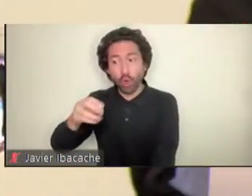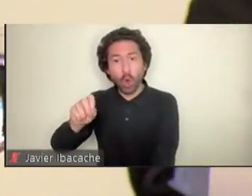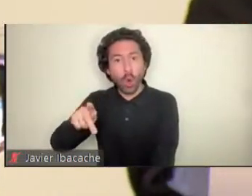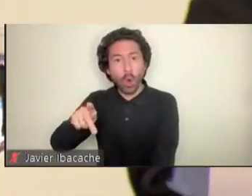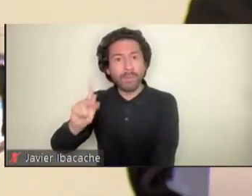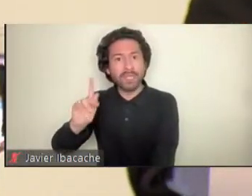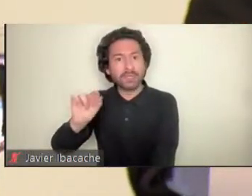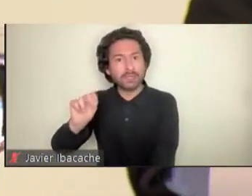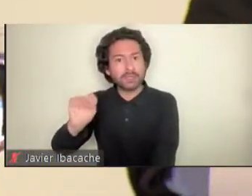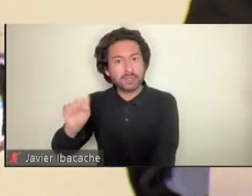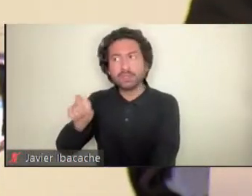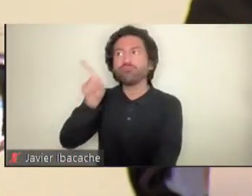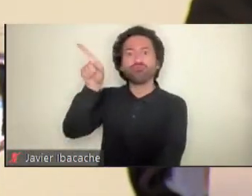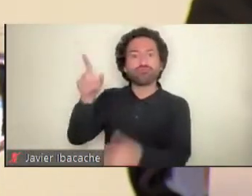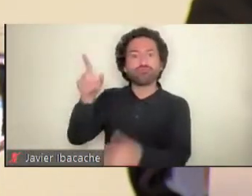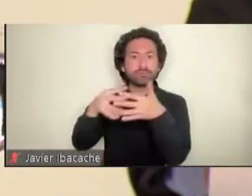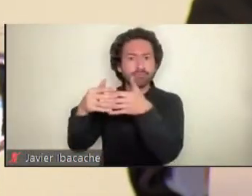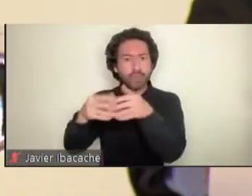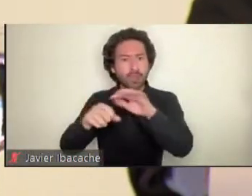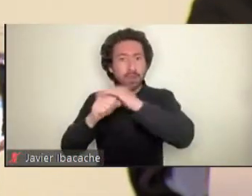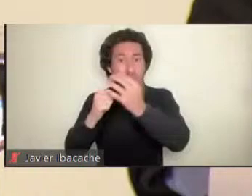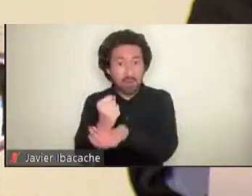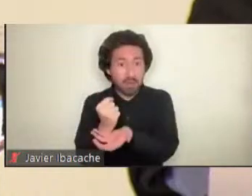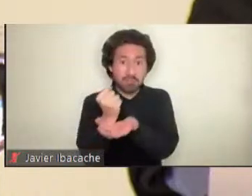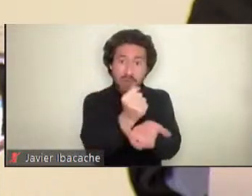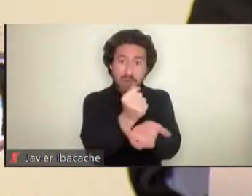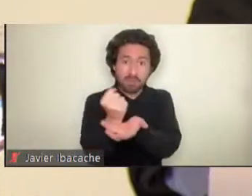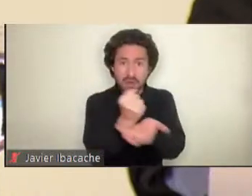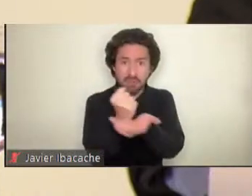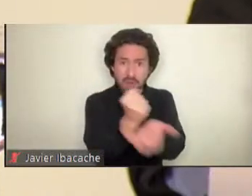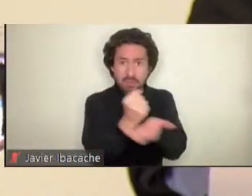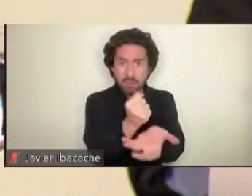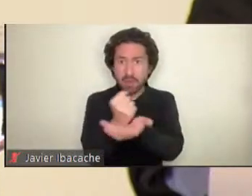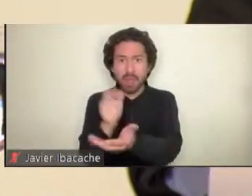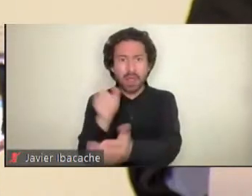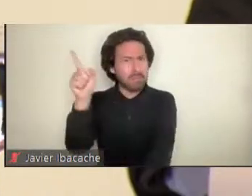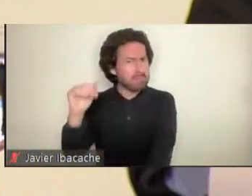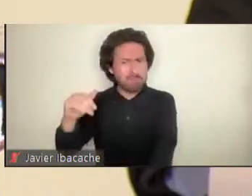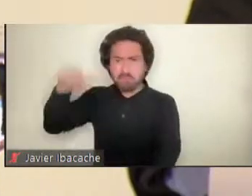Johnston in the U.S. invests more in the